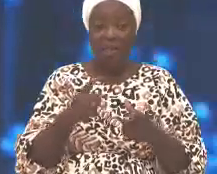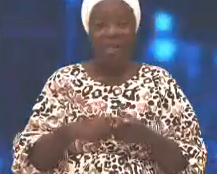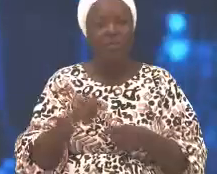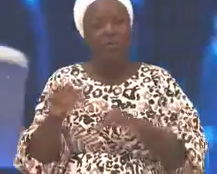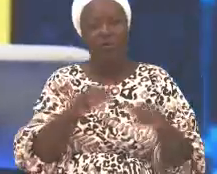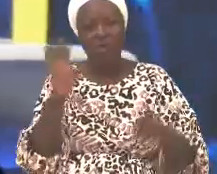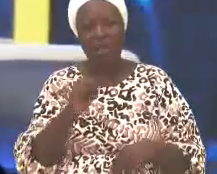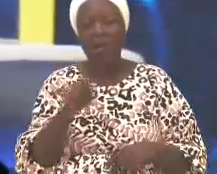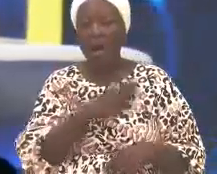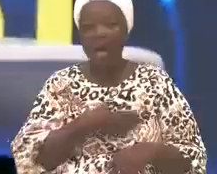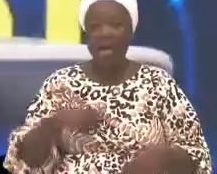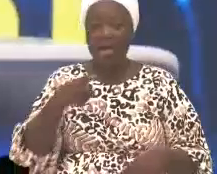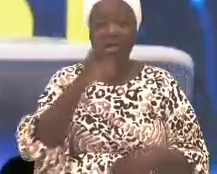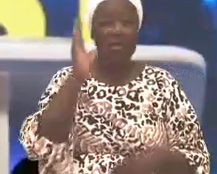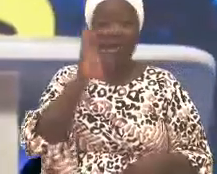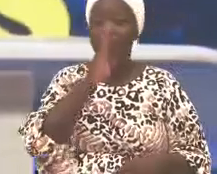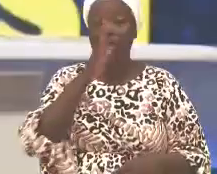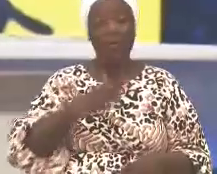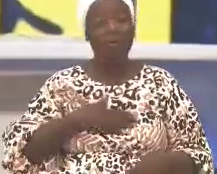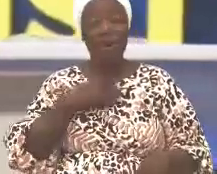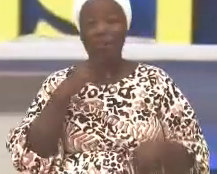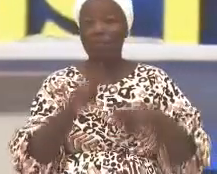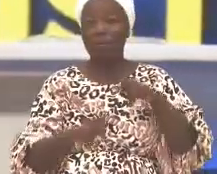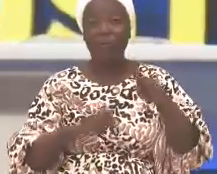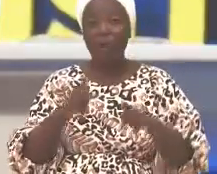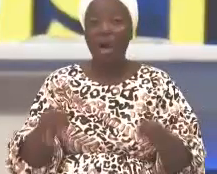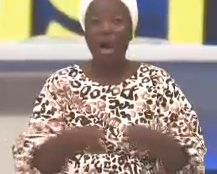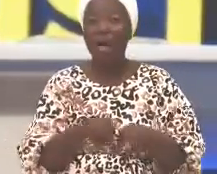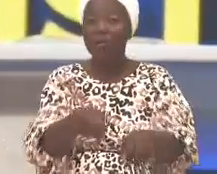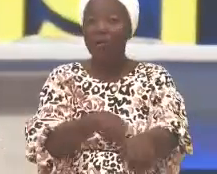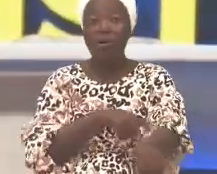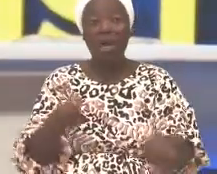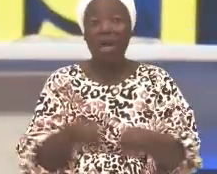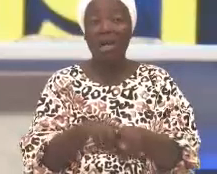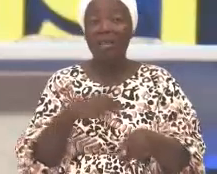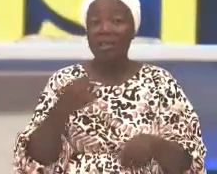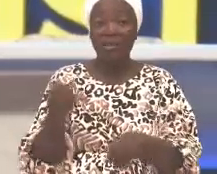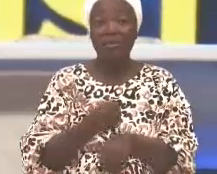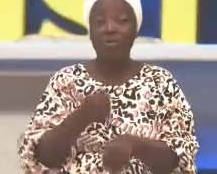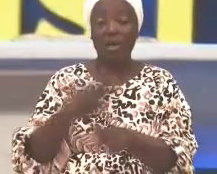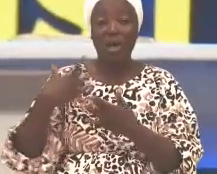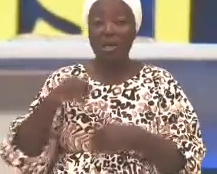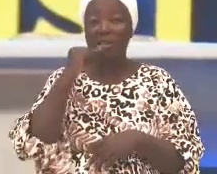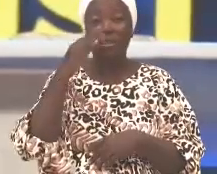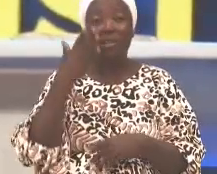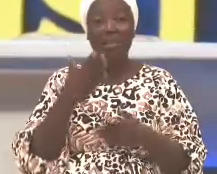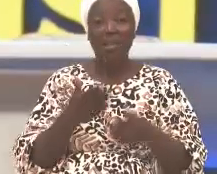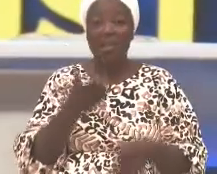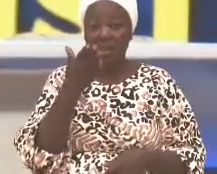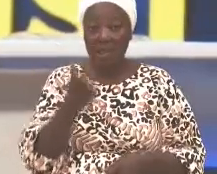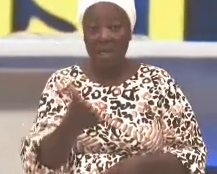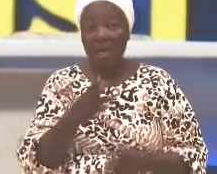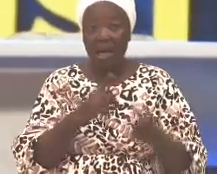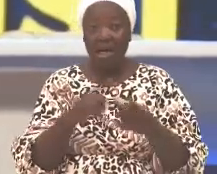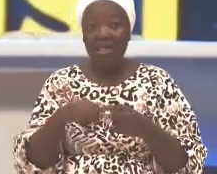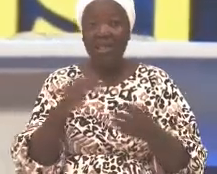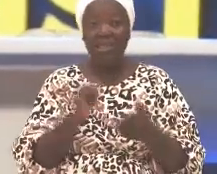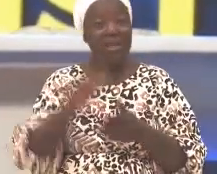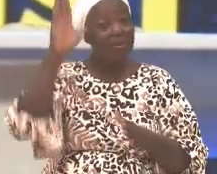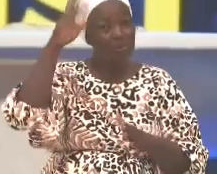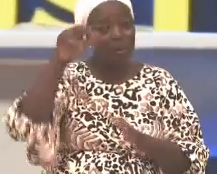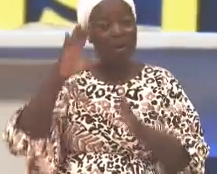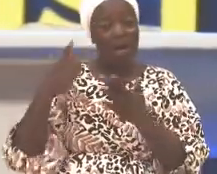my people. As long as the stony heart is there, as long as Pharaoh's stubborn heart is there,